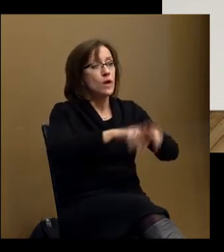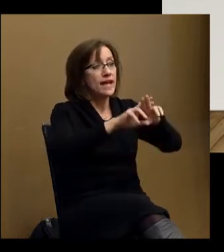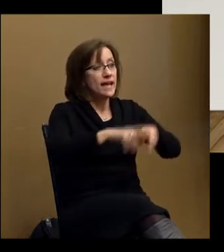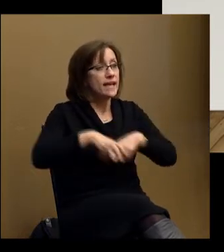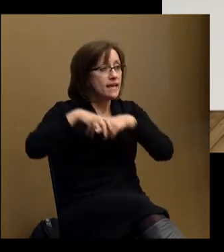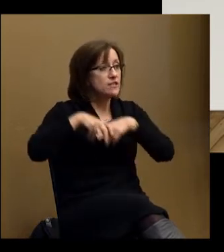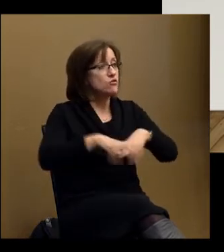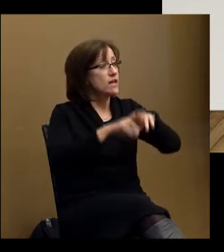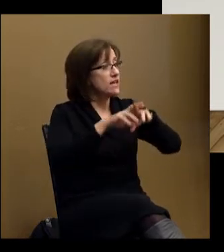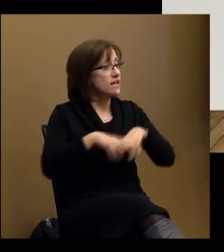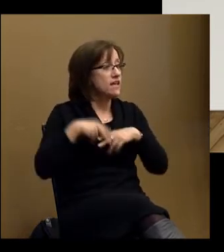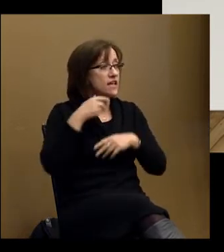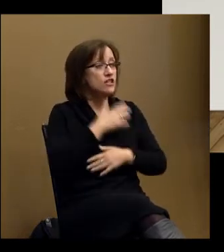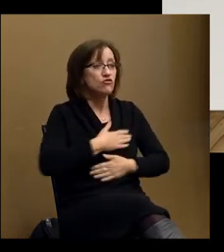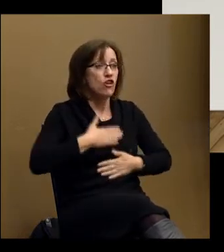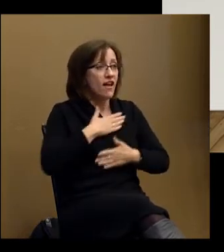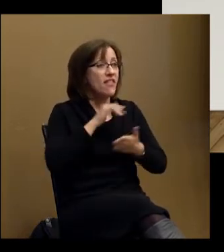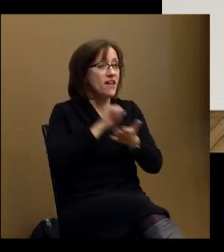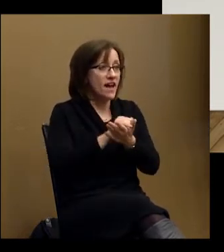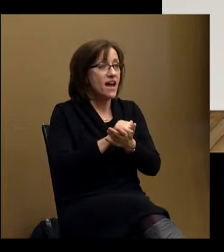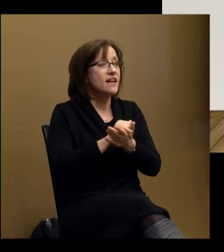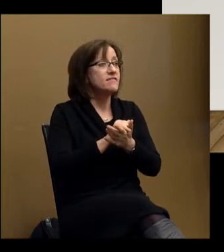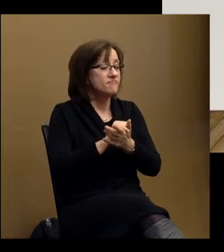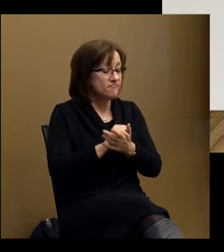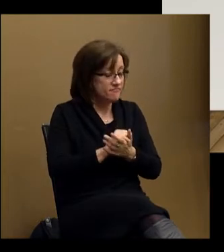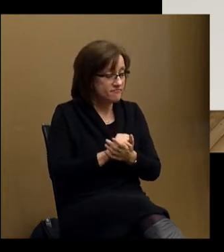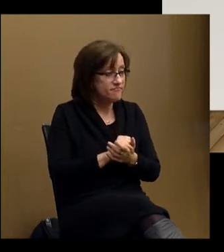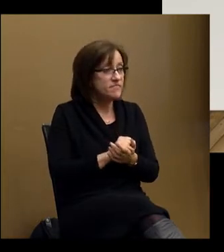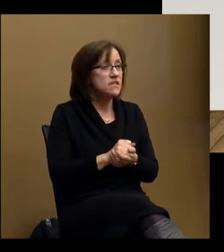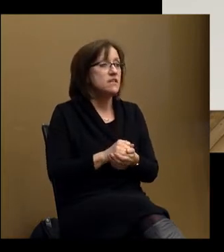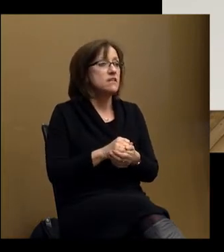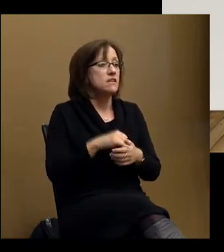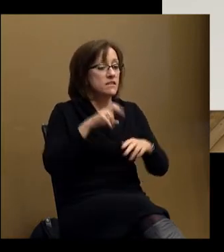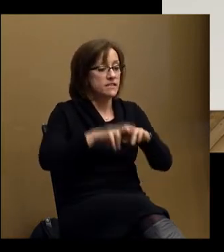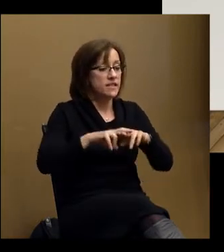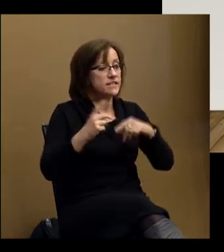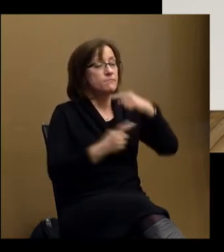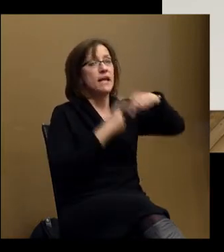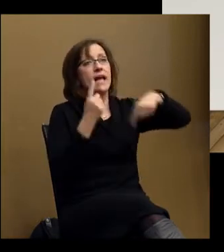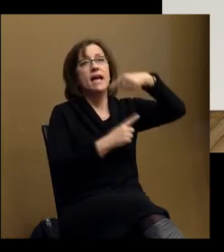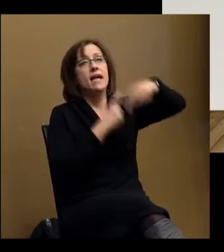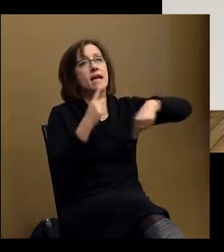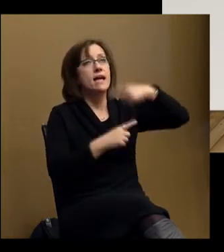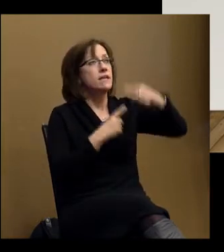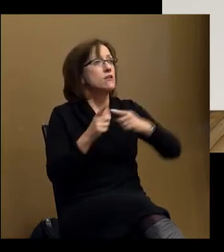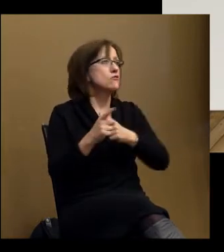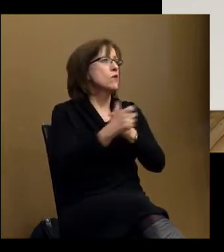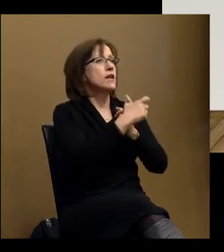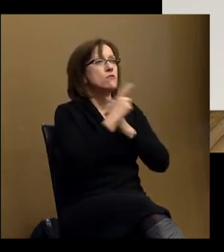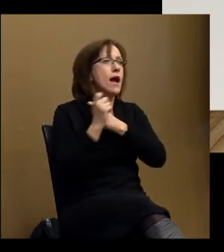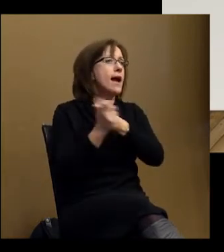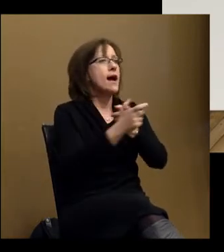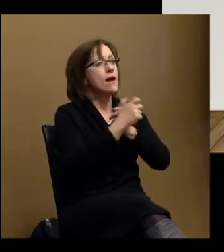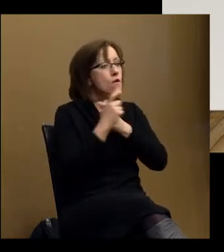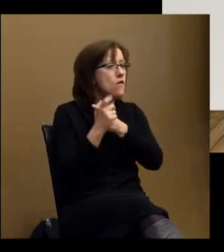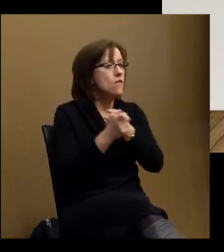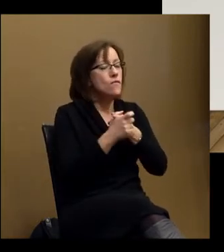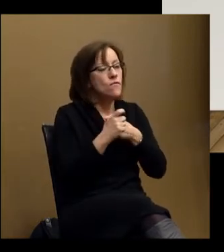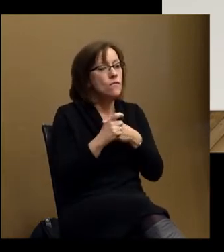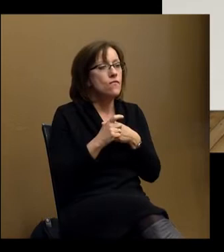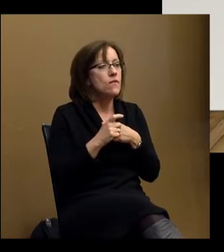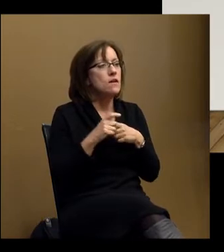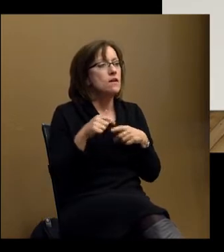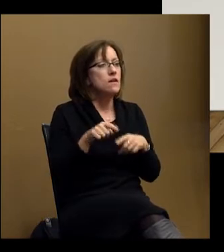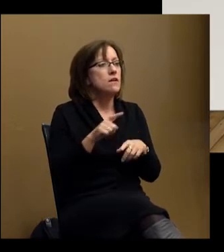twist nonstop. They like to spin, run around, kind of really engage. These are